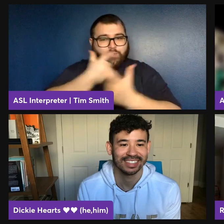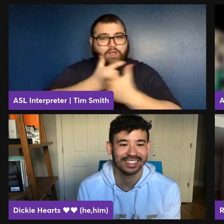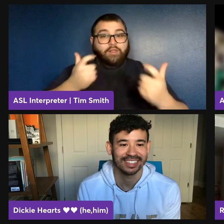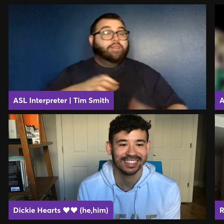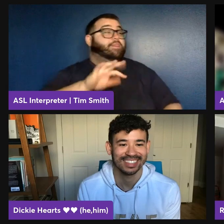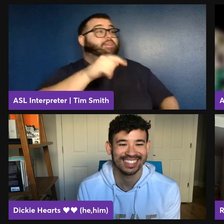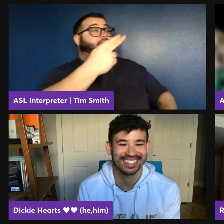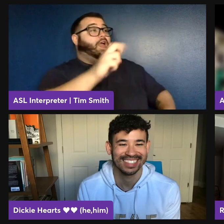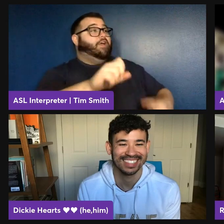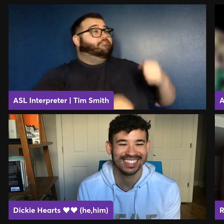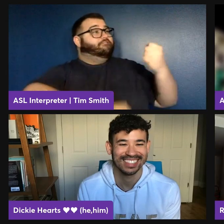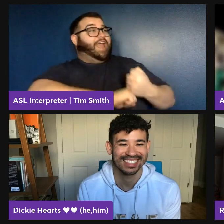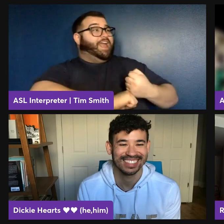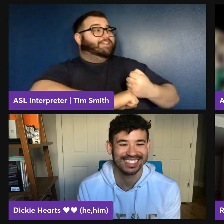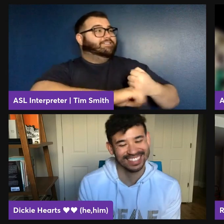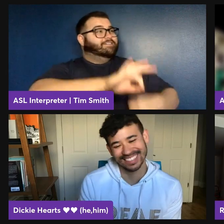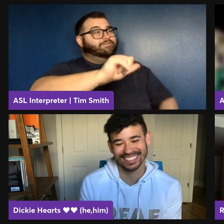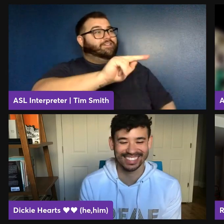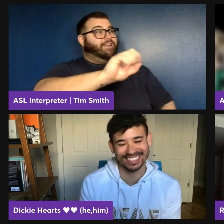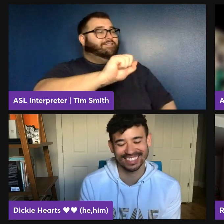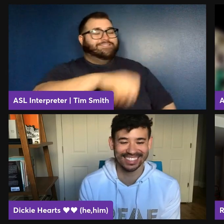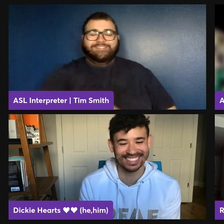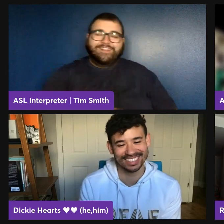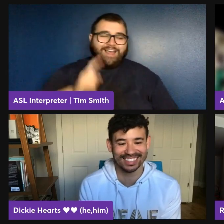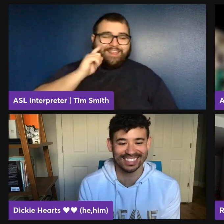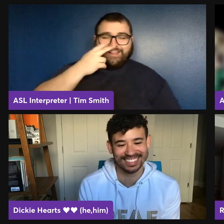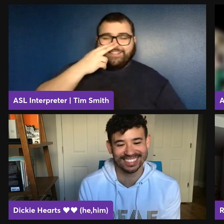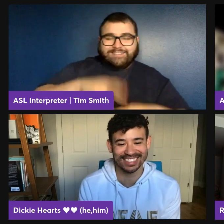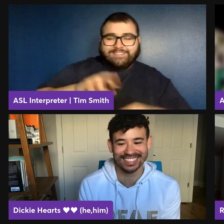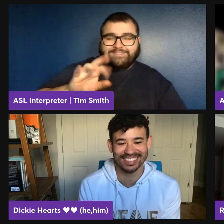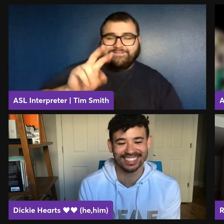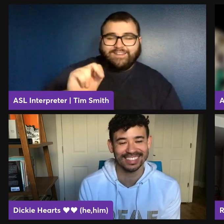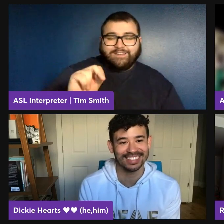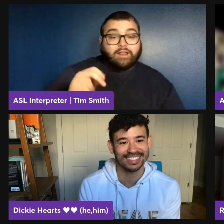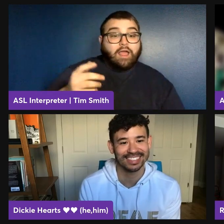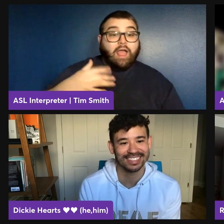fans. I think it's just so fun.